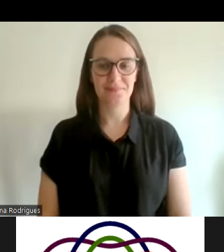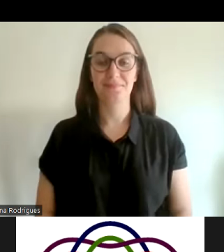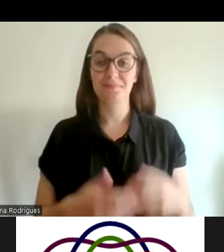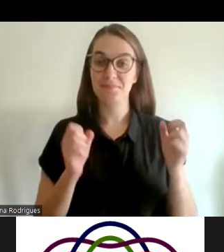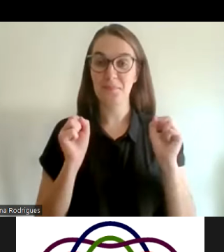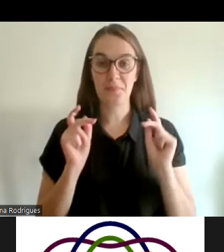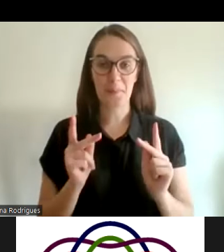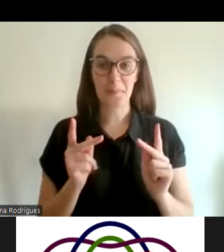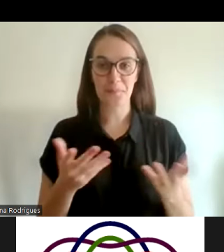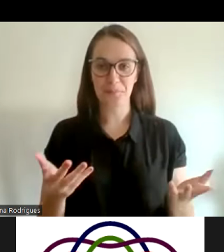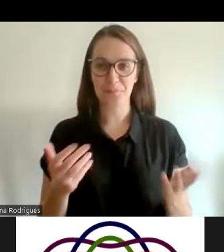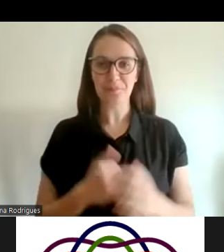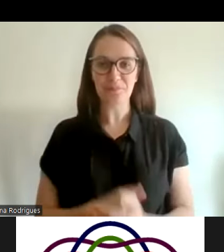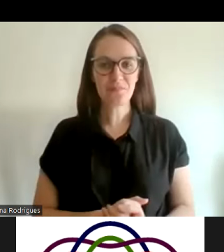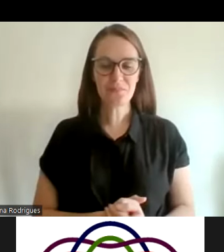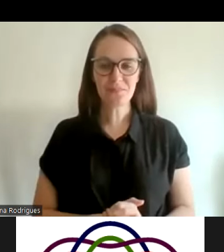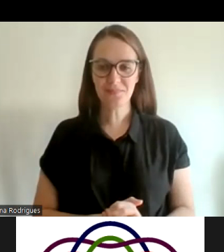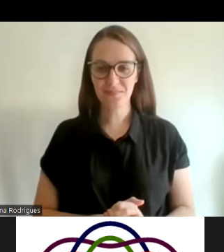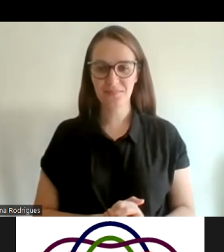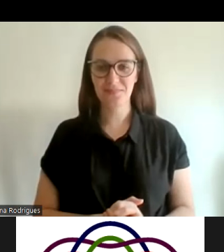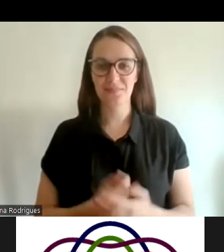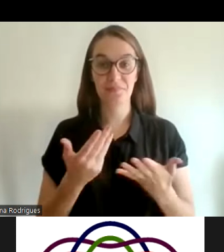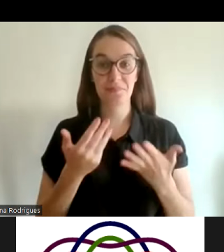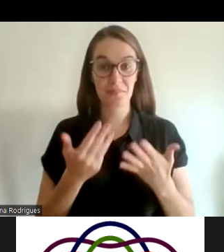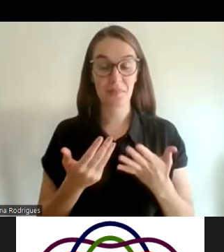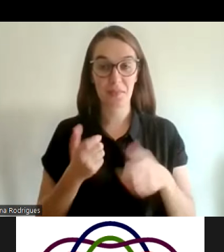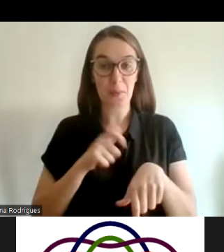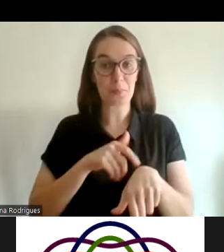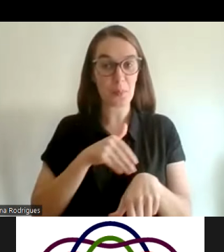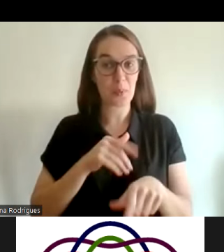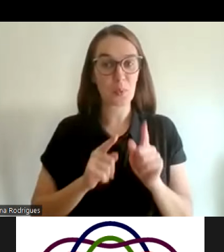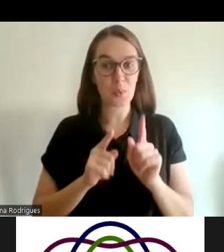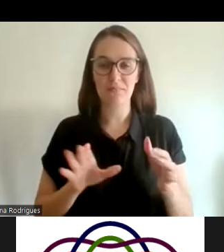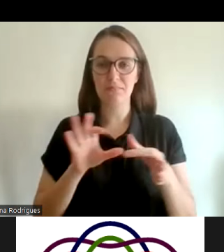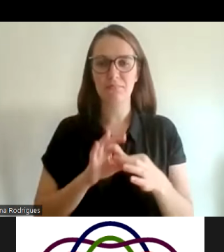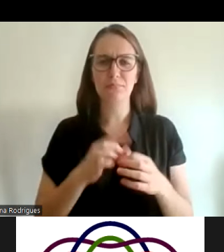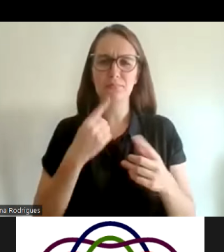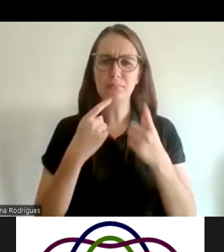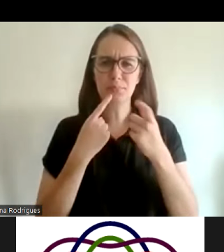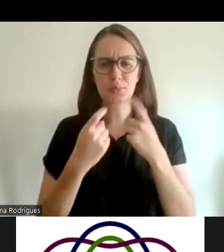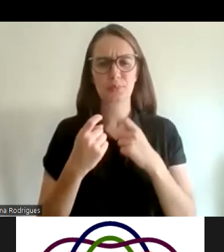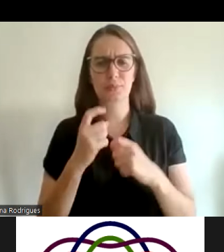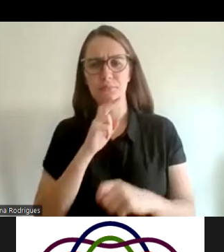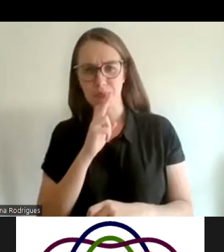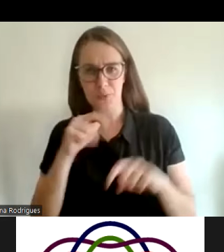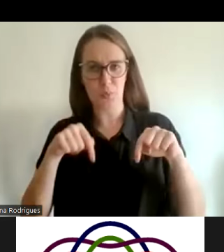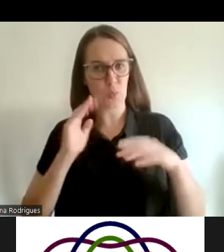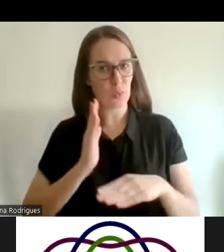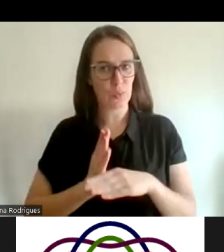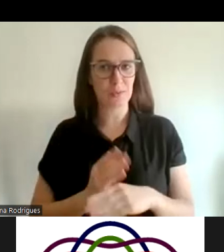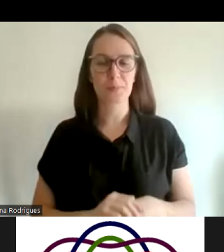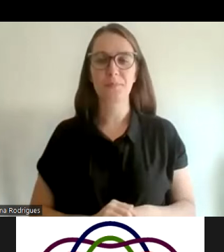Okay, so it's time for our last poll today. And